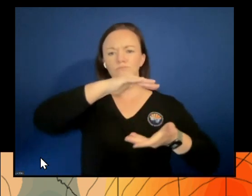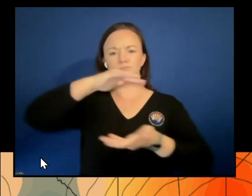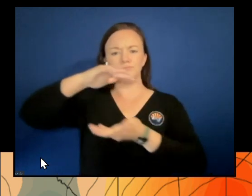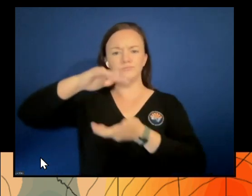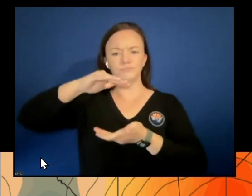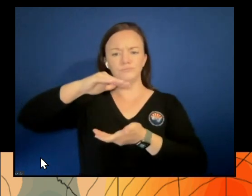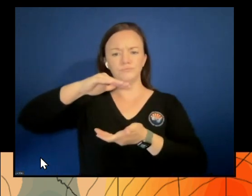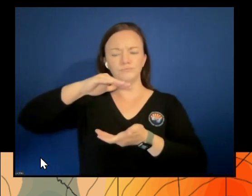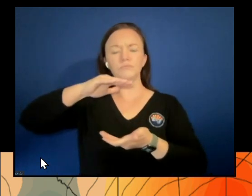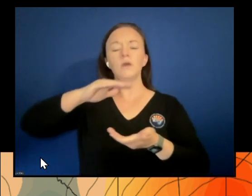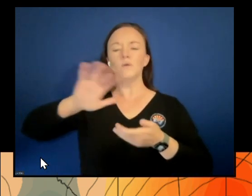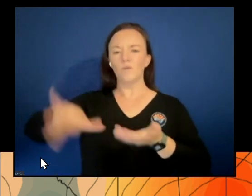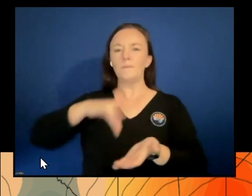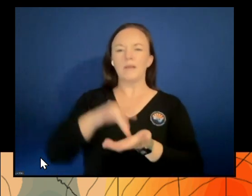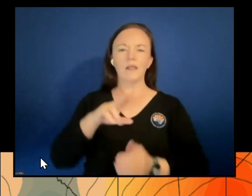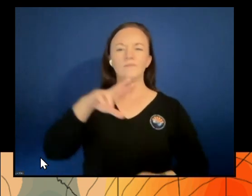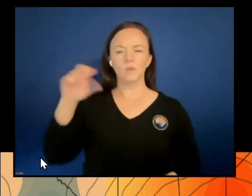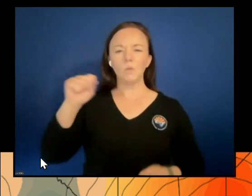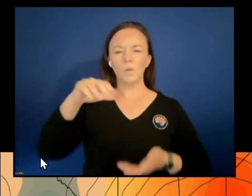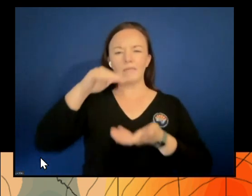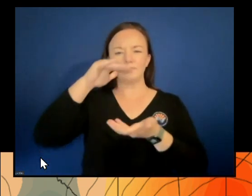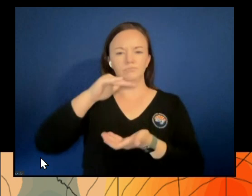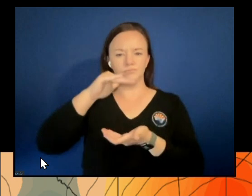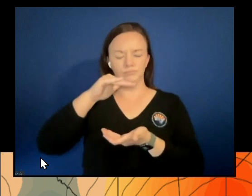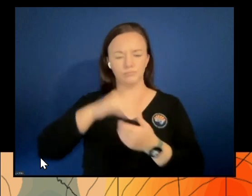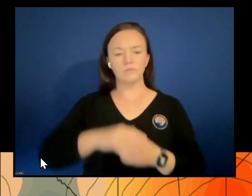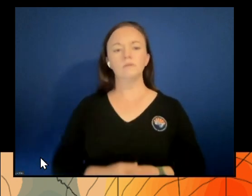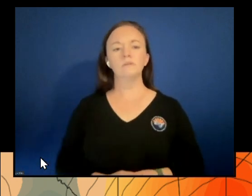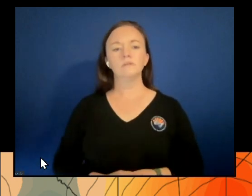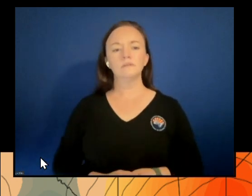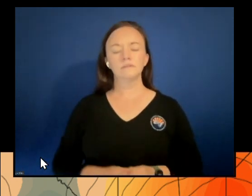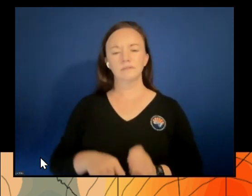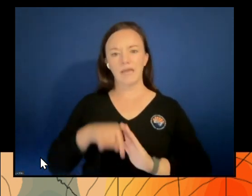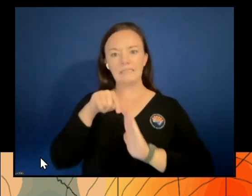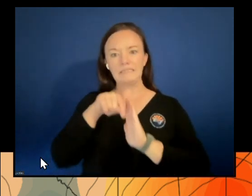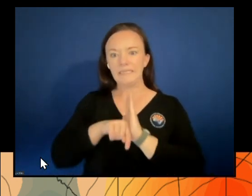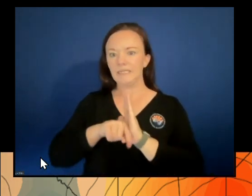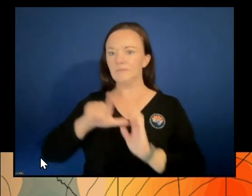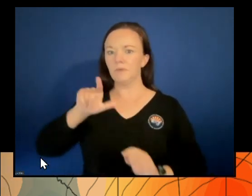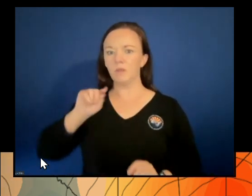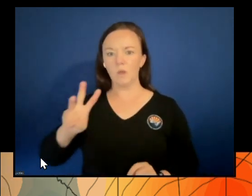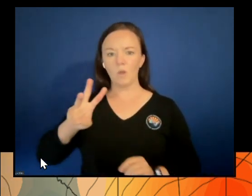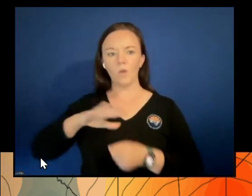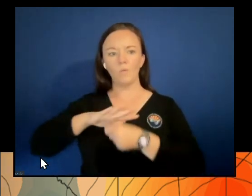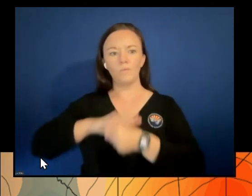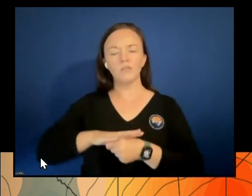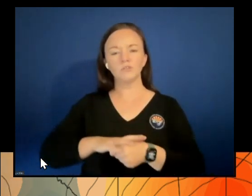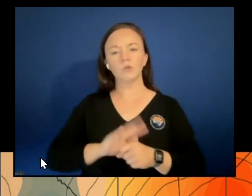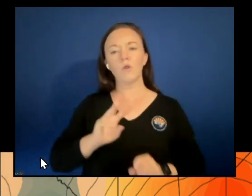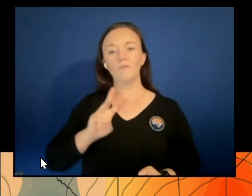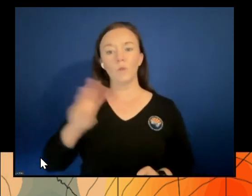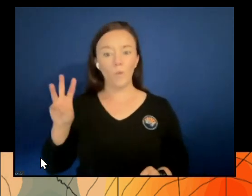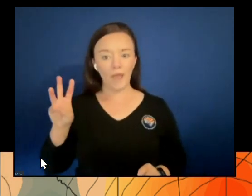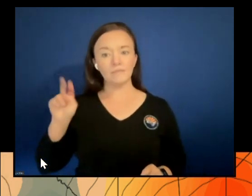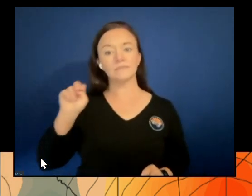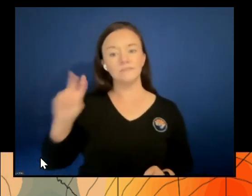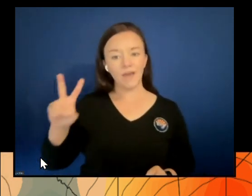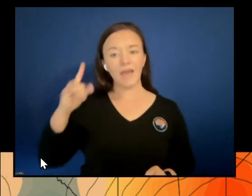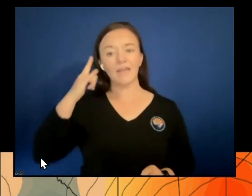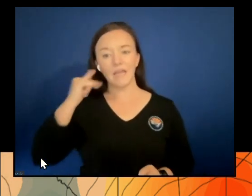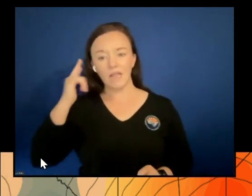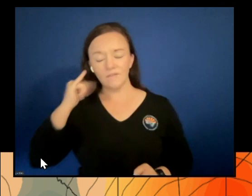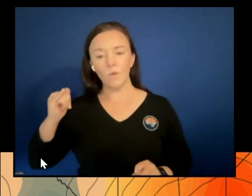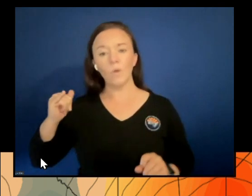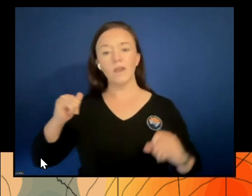the country. Really deep low pressure on the west coast over Nevada, California. And when you combine those two,